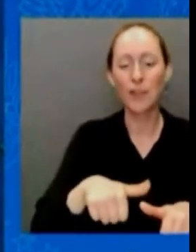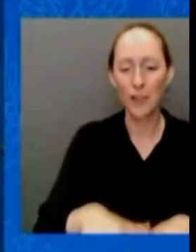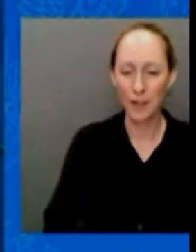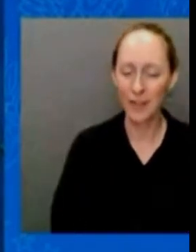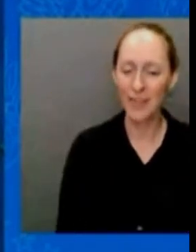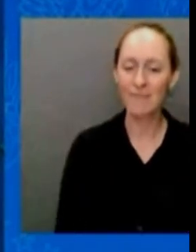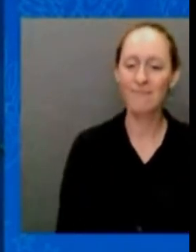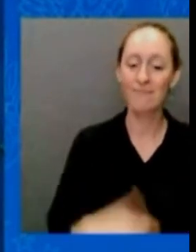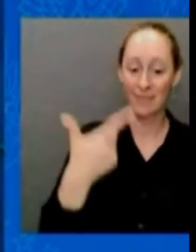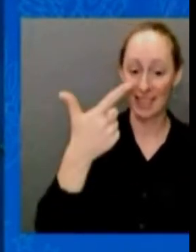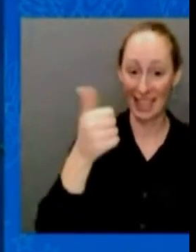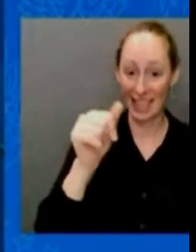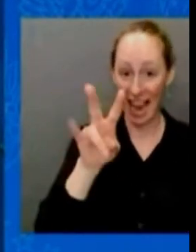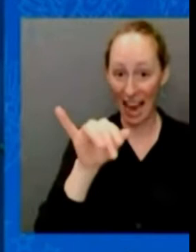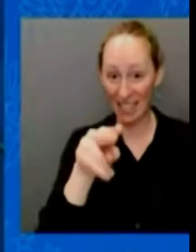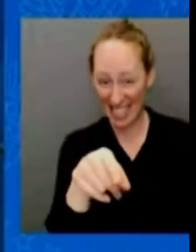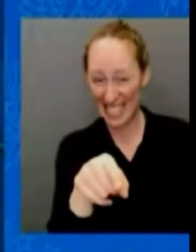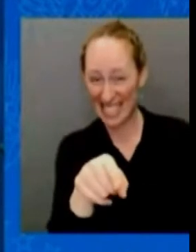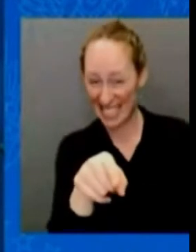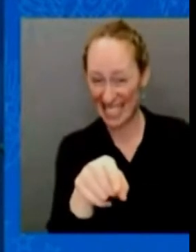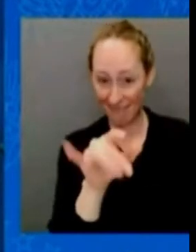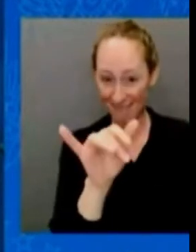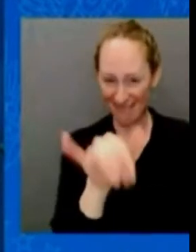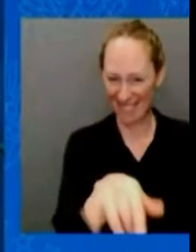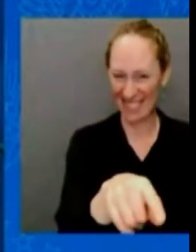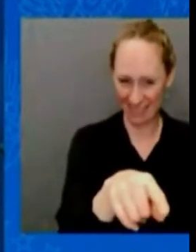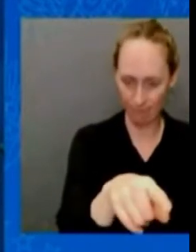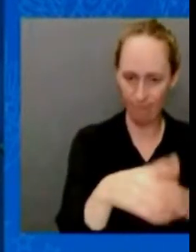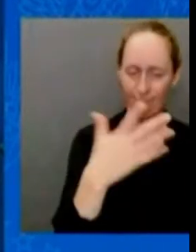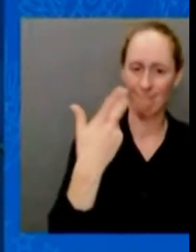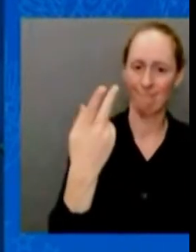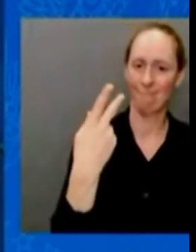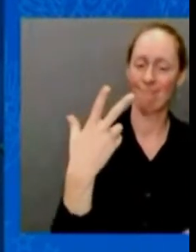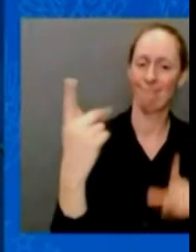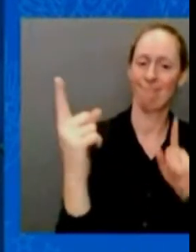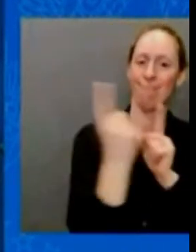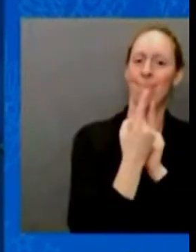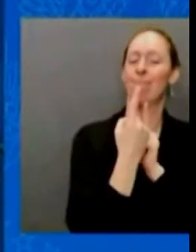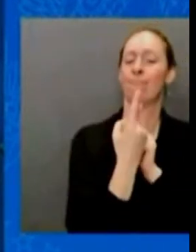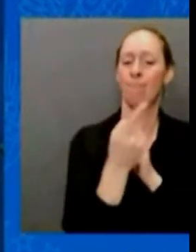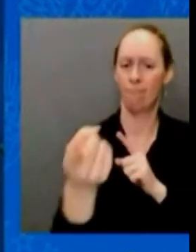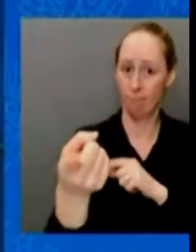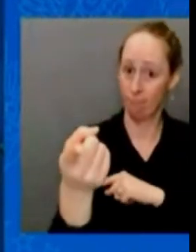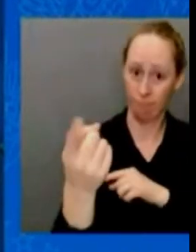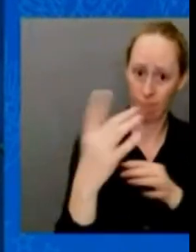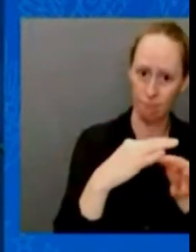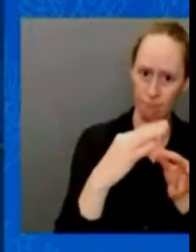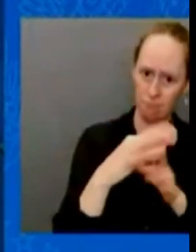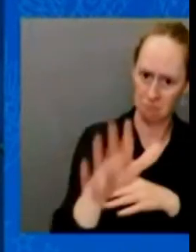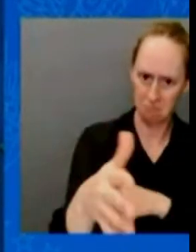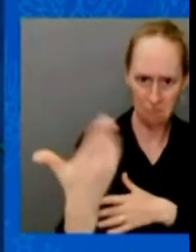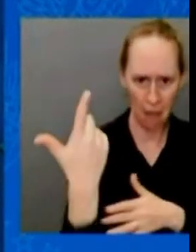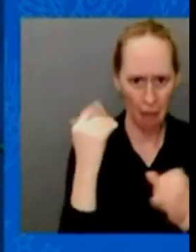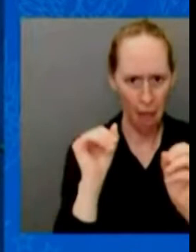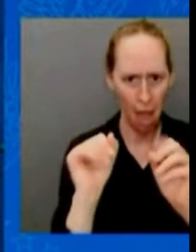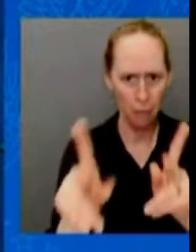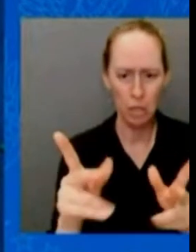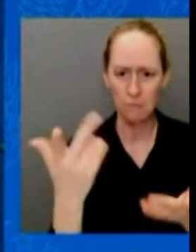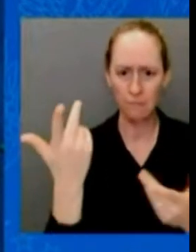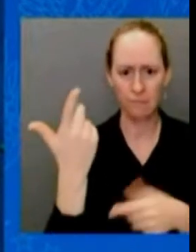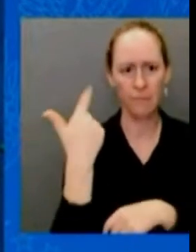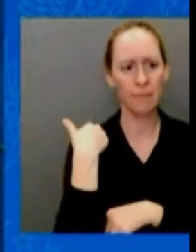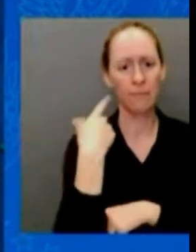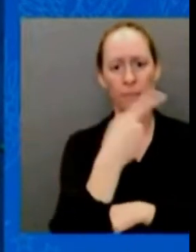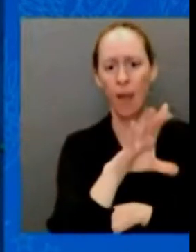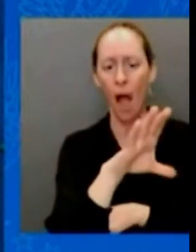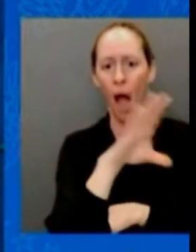Empire State Development. He said, we have an opportunity. There's these guys from Idaho, a company. They're going to look around the country for an opportunity